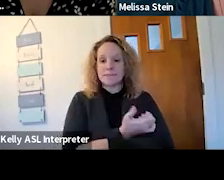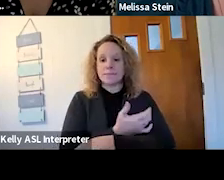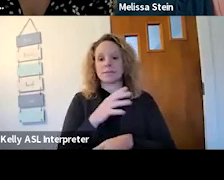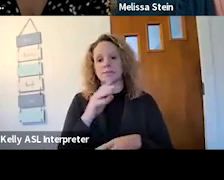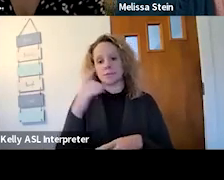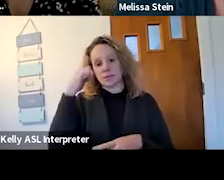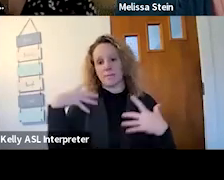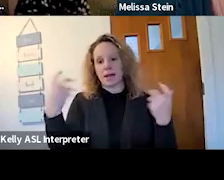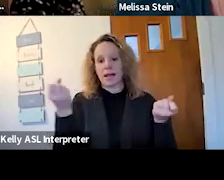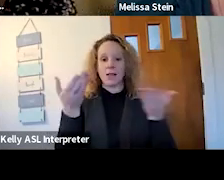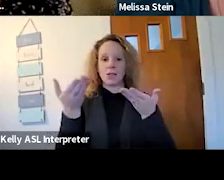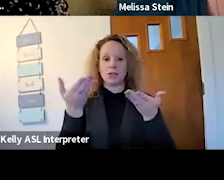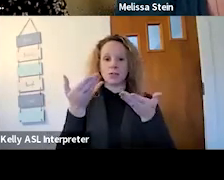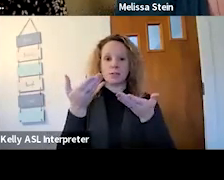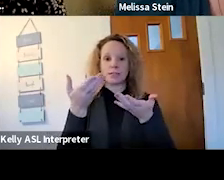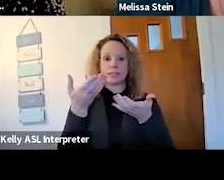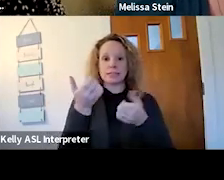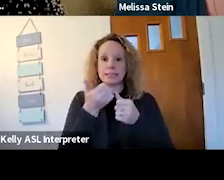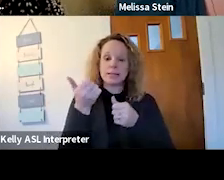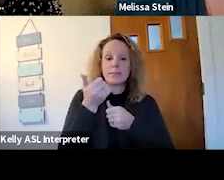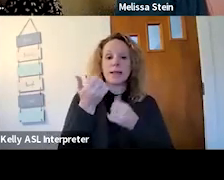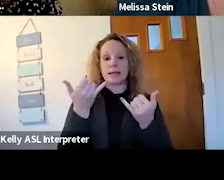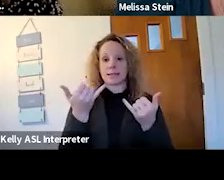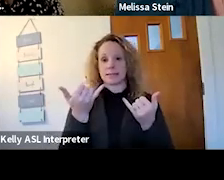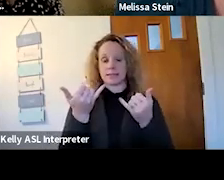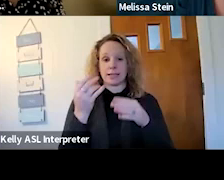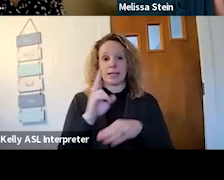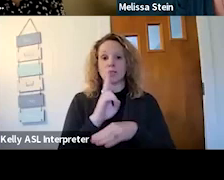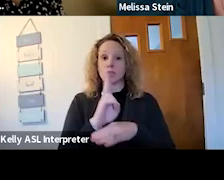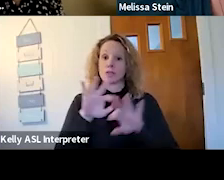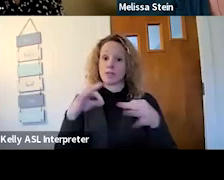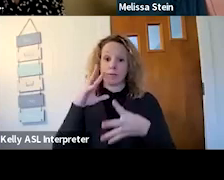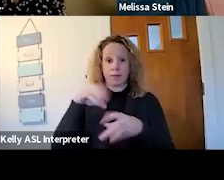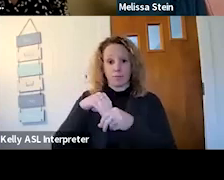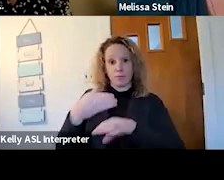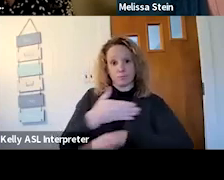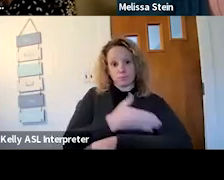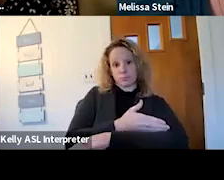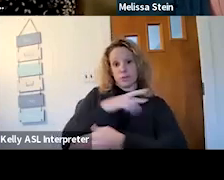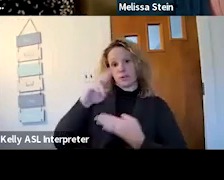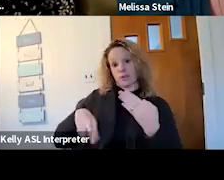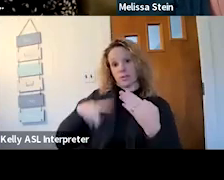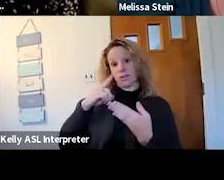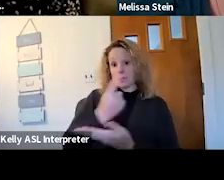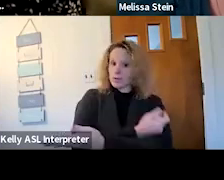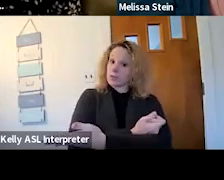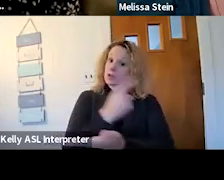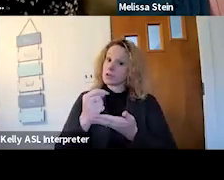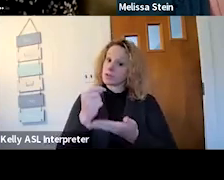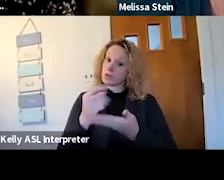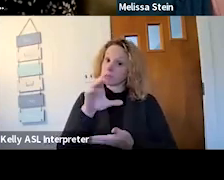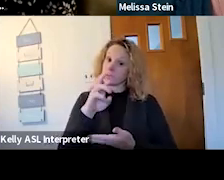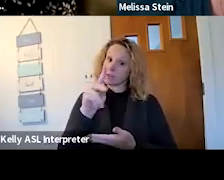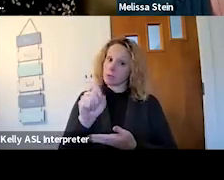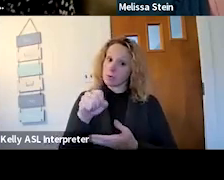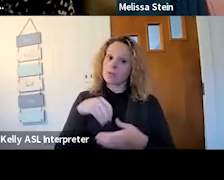Services Administration. Today's webinar is utilizing family engagement to improve outcomes in drug treatment courts